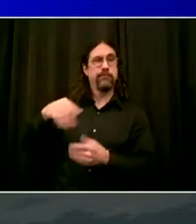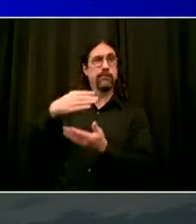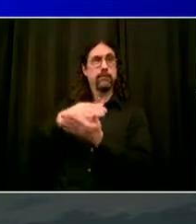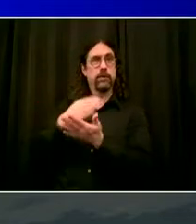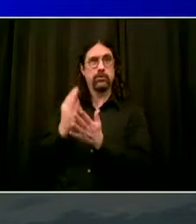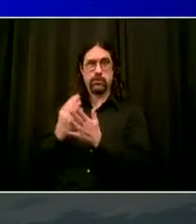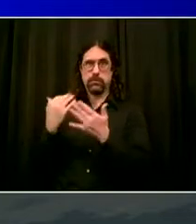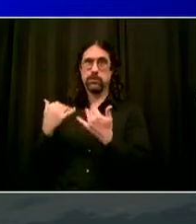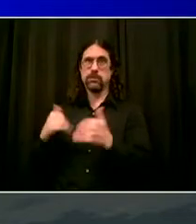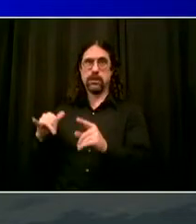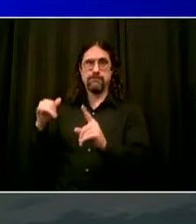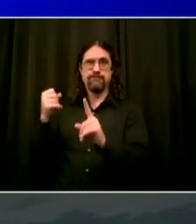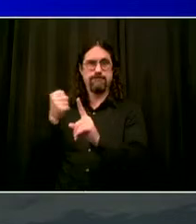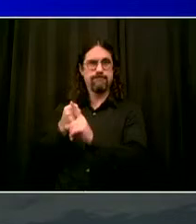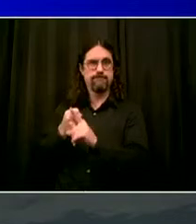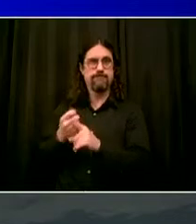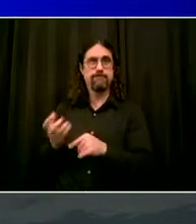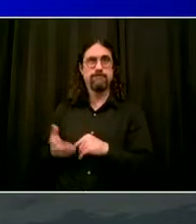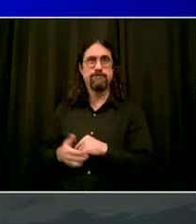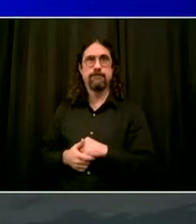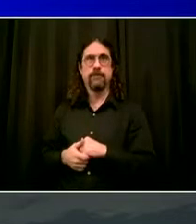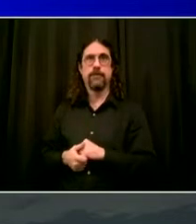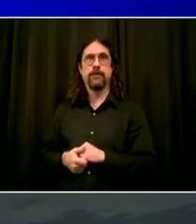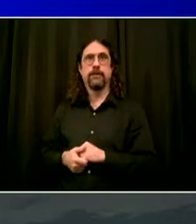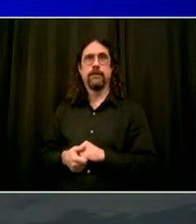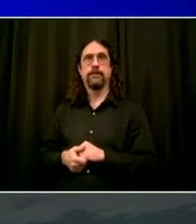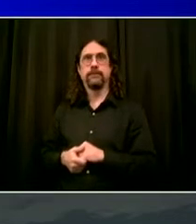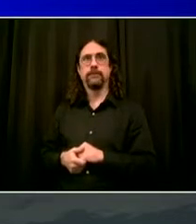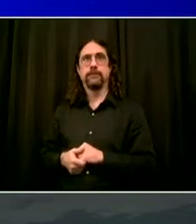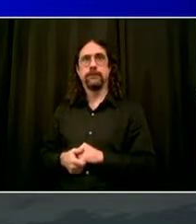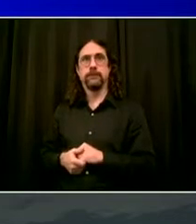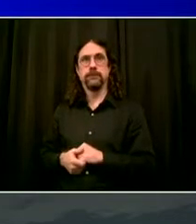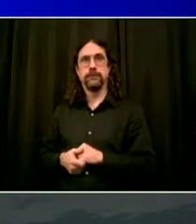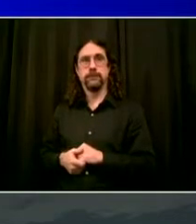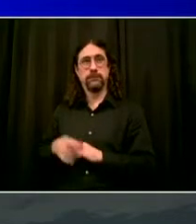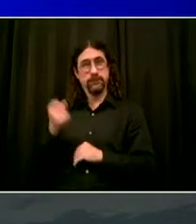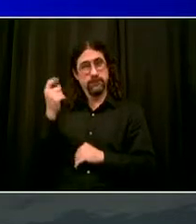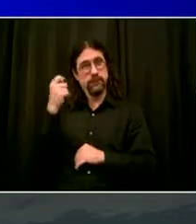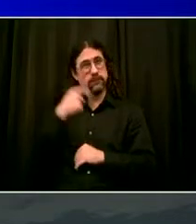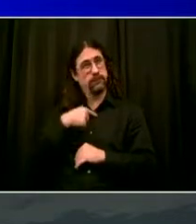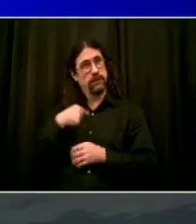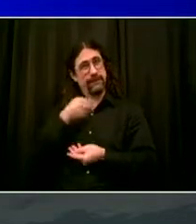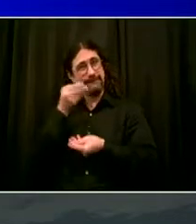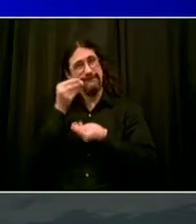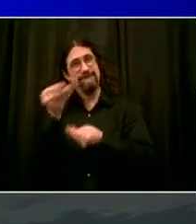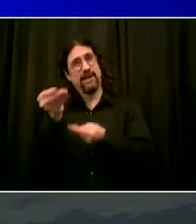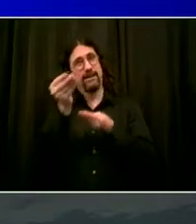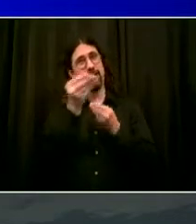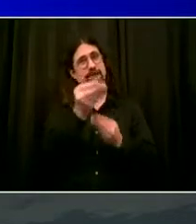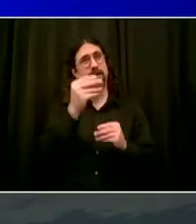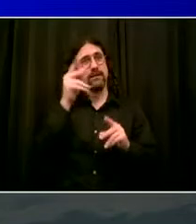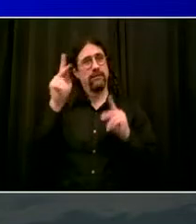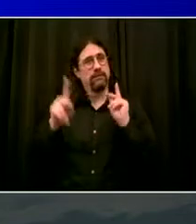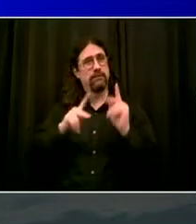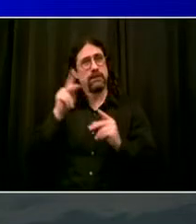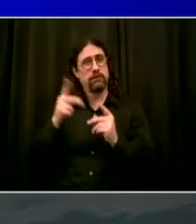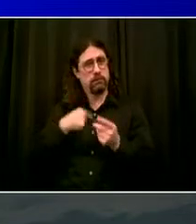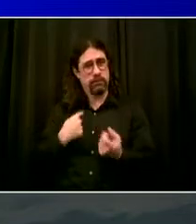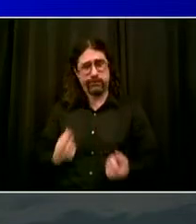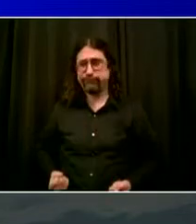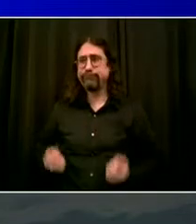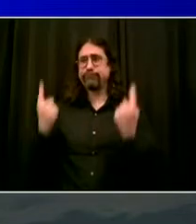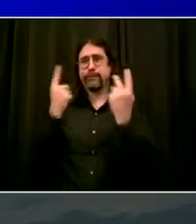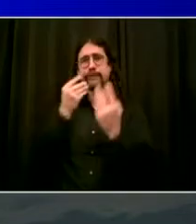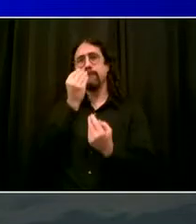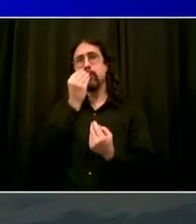hungry making sure we could build a strong test and Trace Corp which has been crucial to holding back this disease everything we had to do to get our